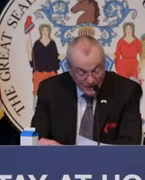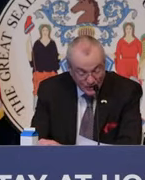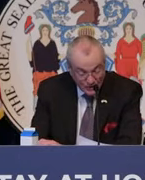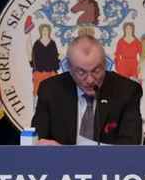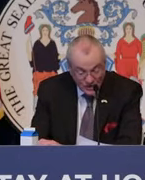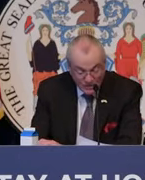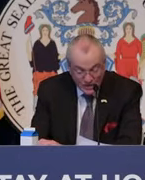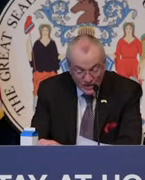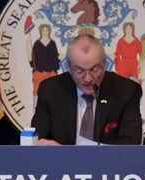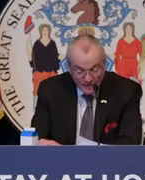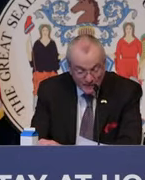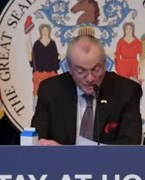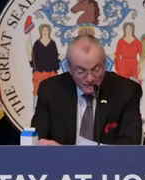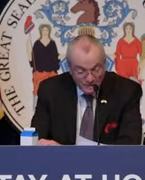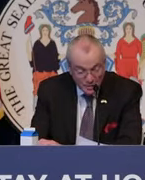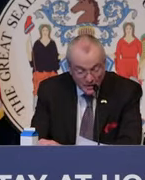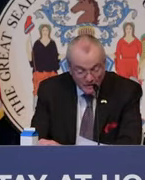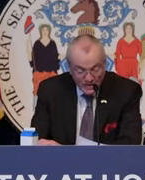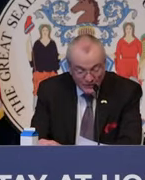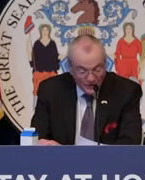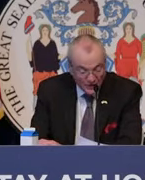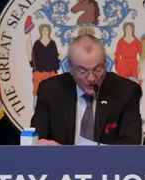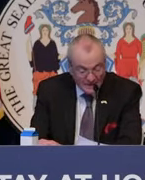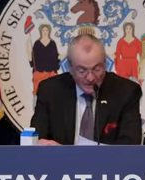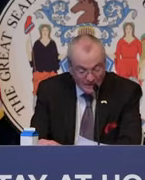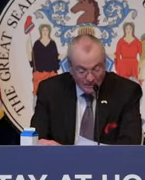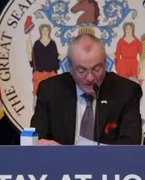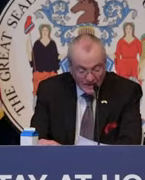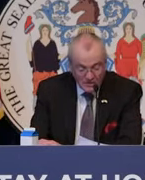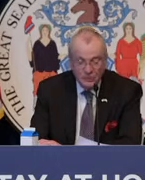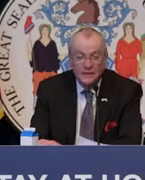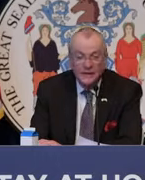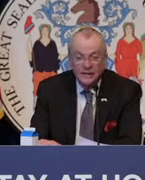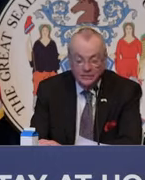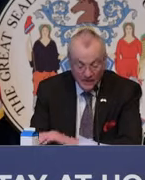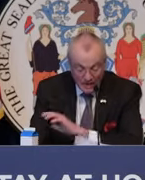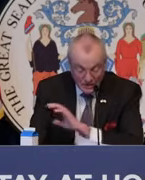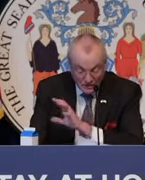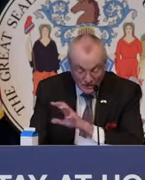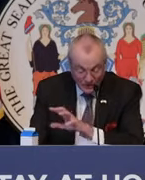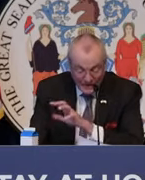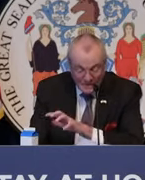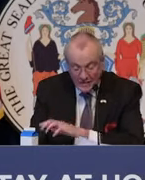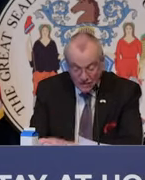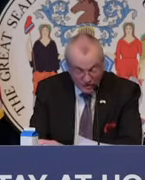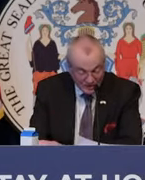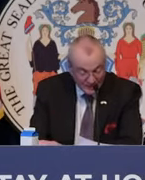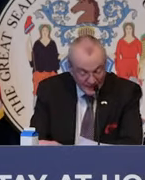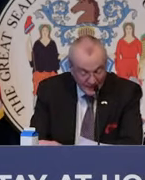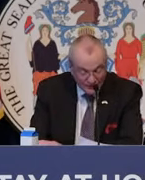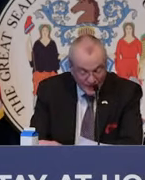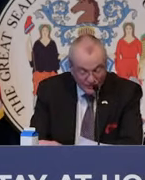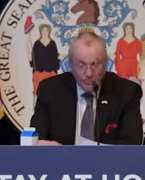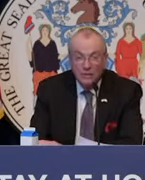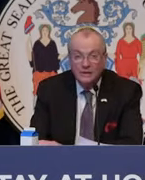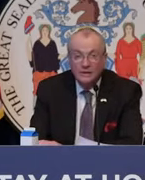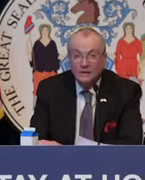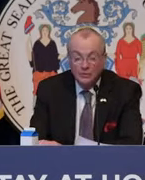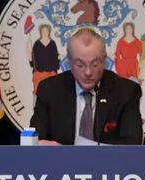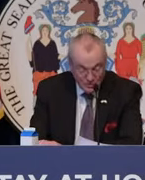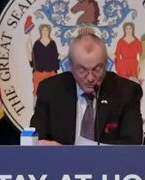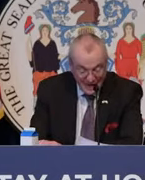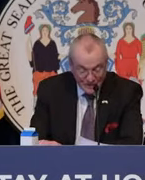Christina and I have noted, this number's a bit more insightful than the daily number of cases we announce, as it looks at a date certain instead of